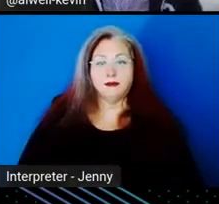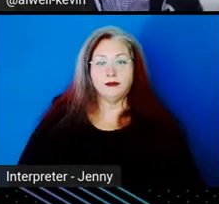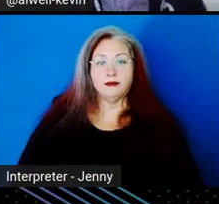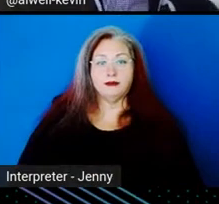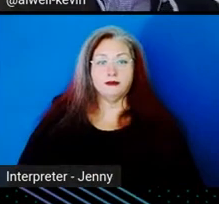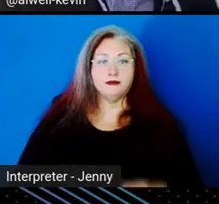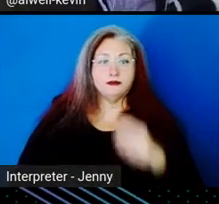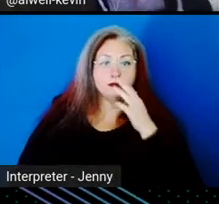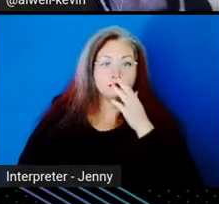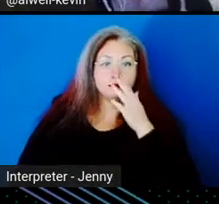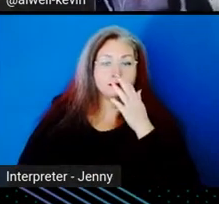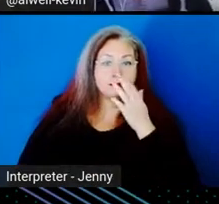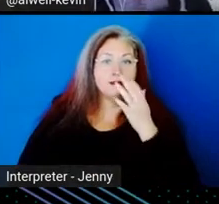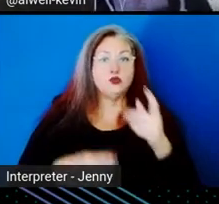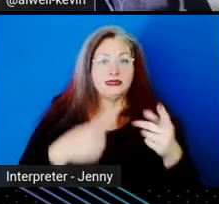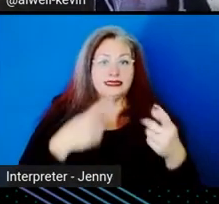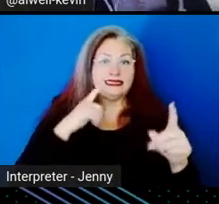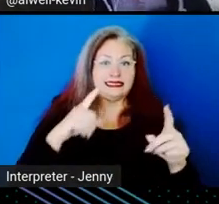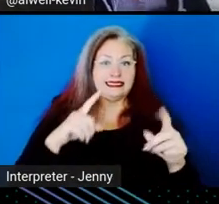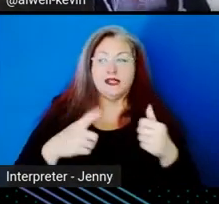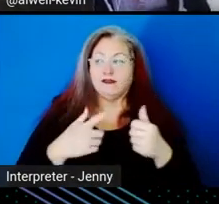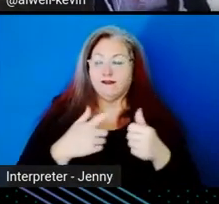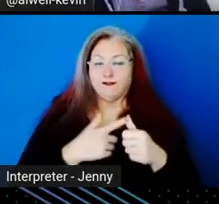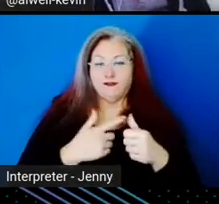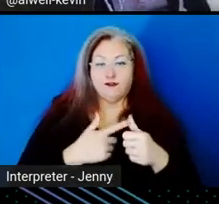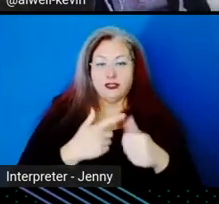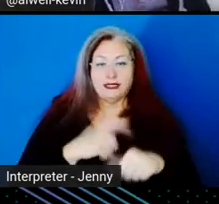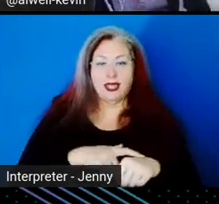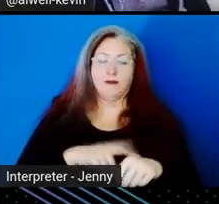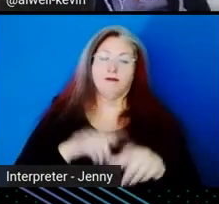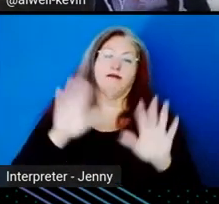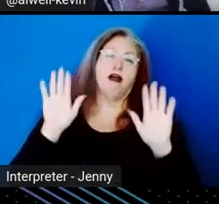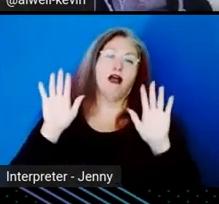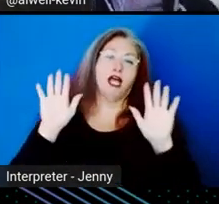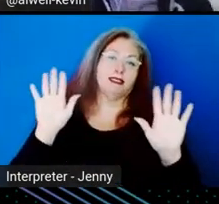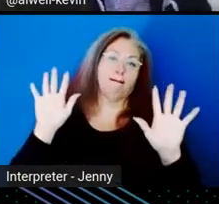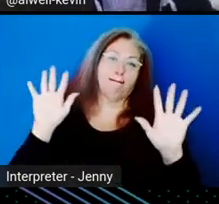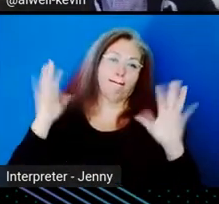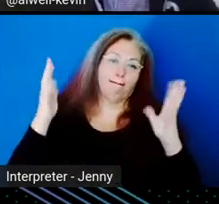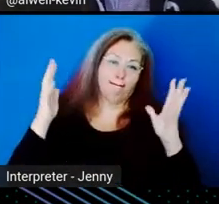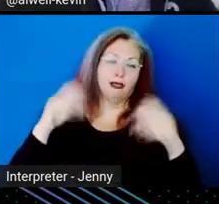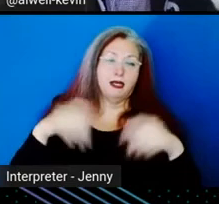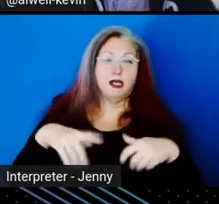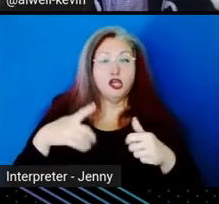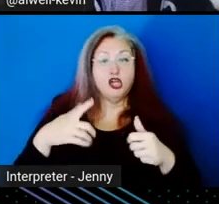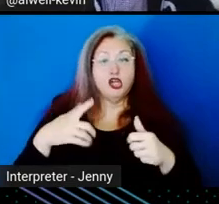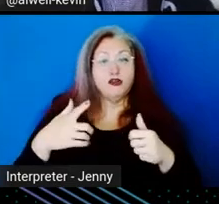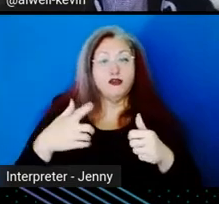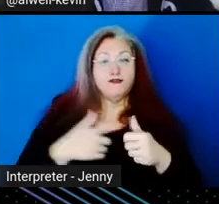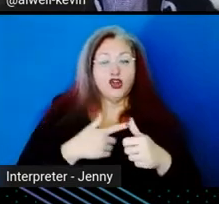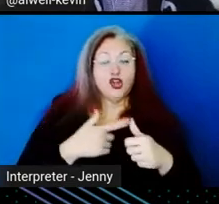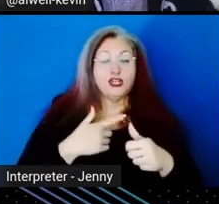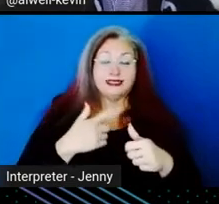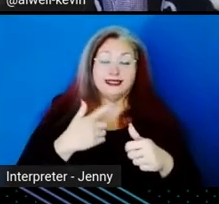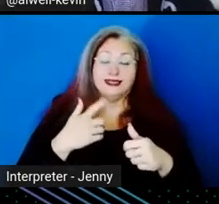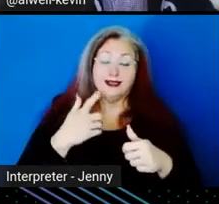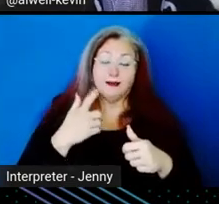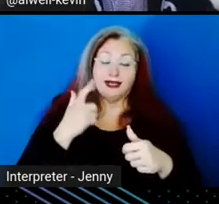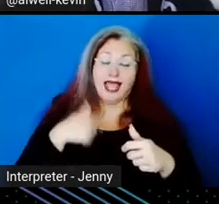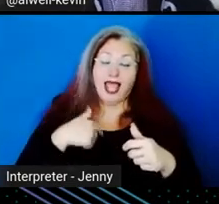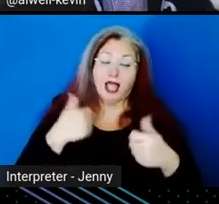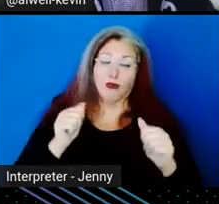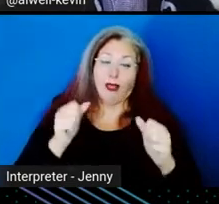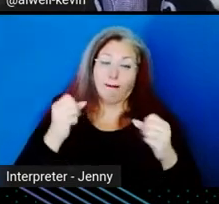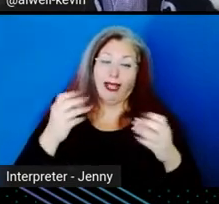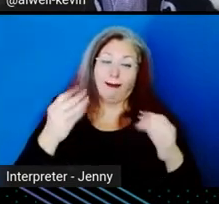And it looks like that one succeeded on the first try, which is awesome. The first of many tries. And so if I go back